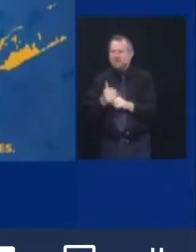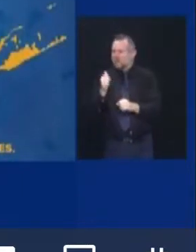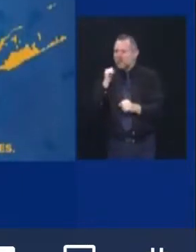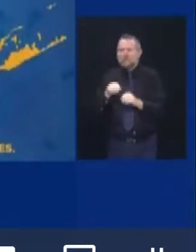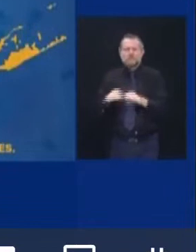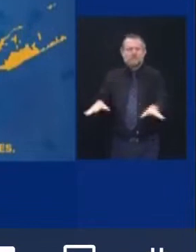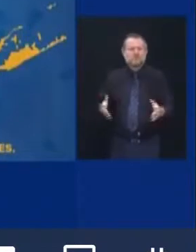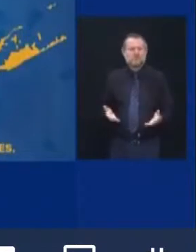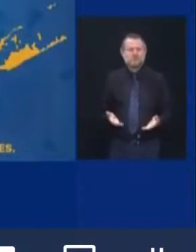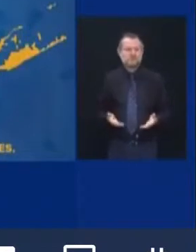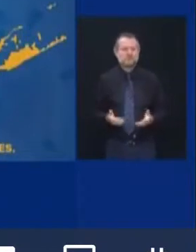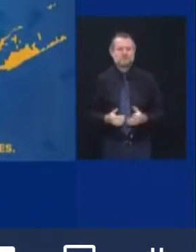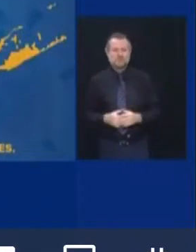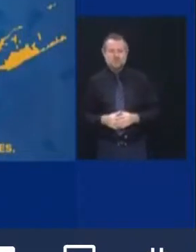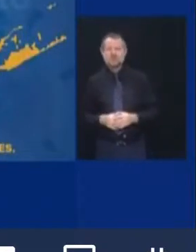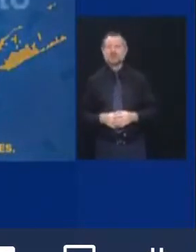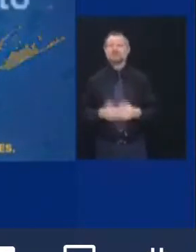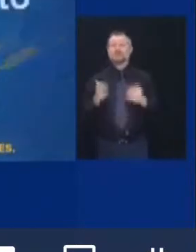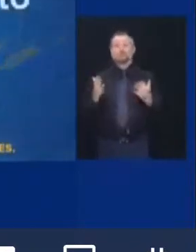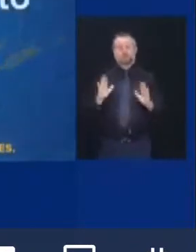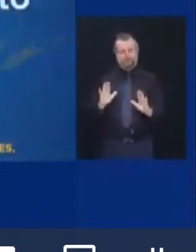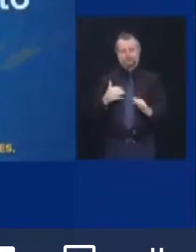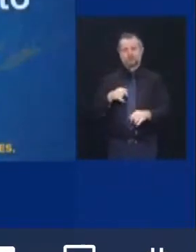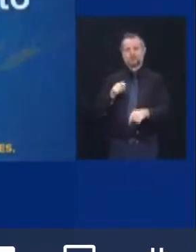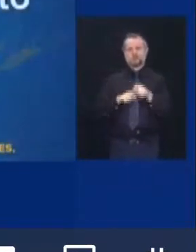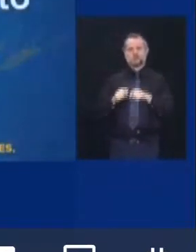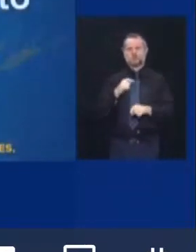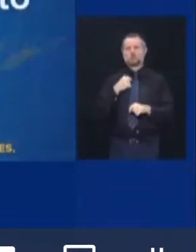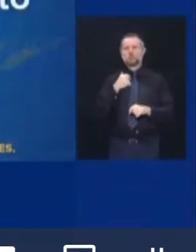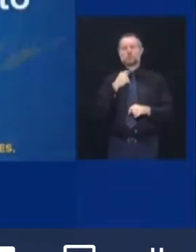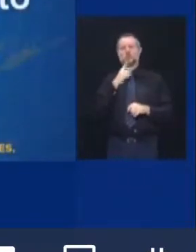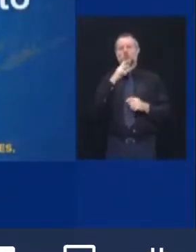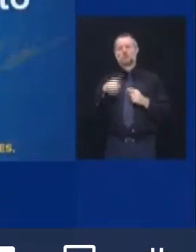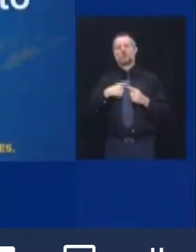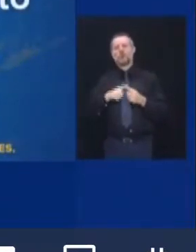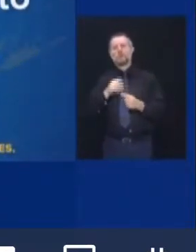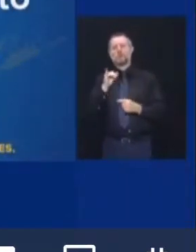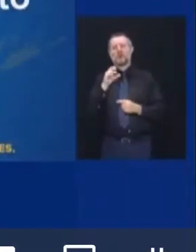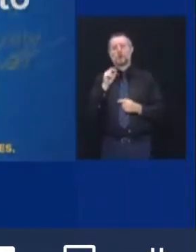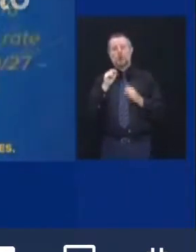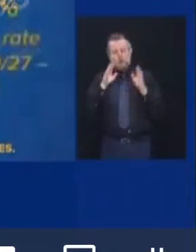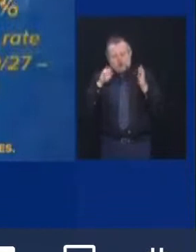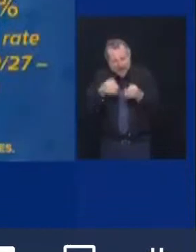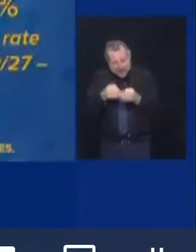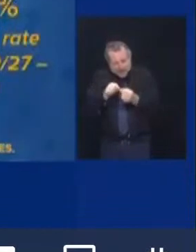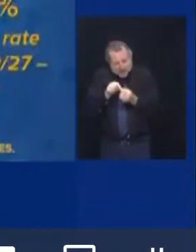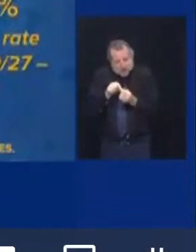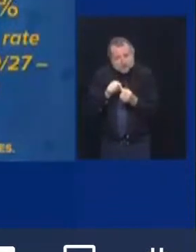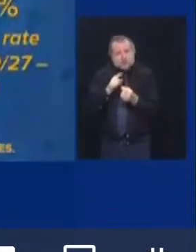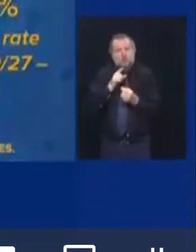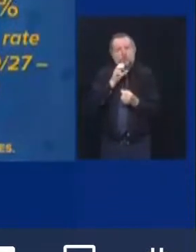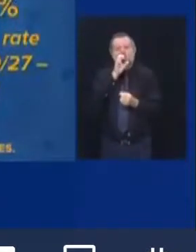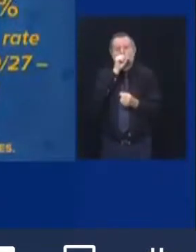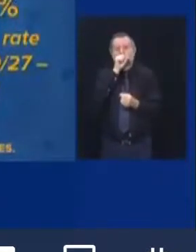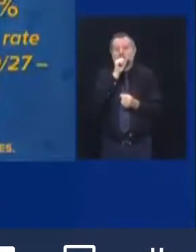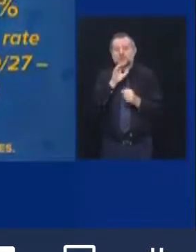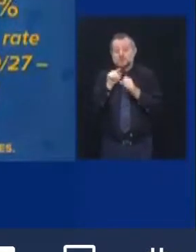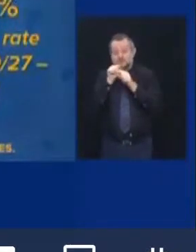compliance. Now we're talking about microclusters in Orange, Rockland, Queens, Brooklyn.